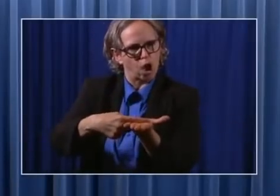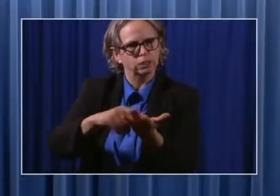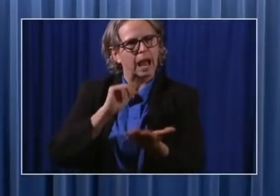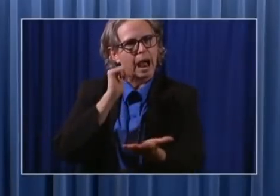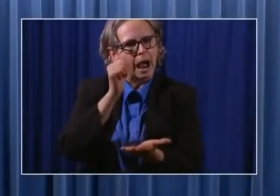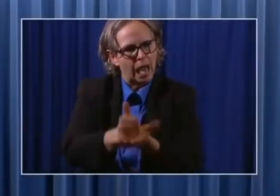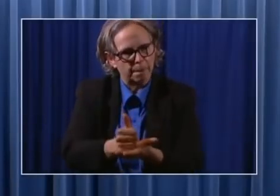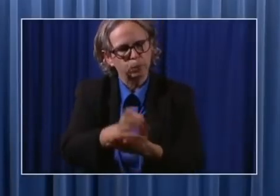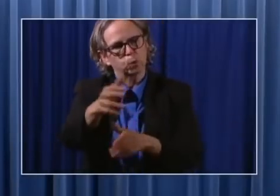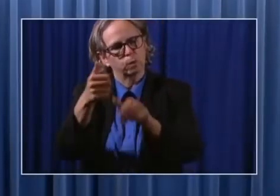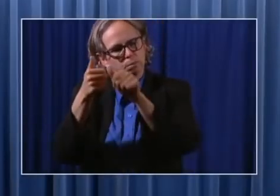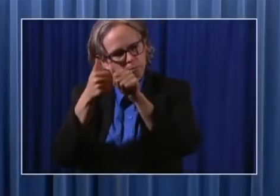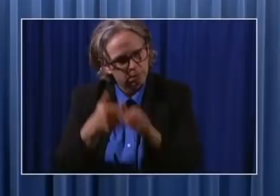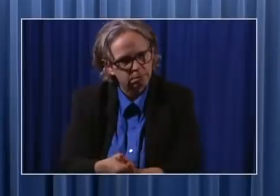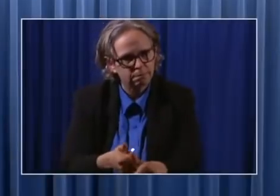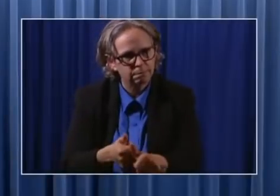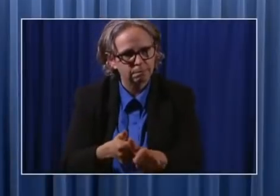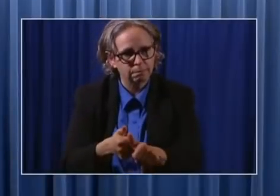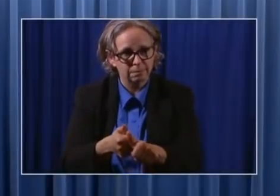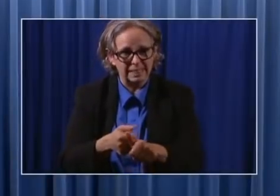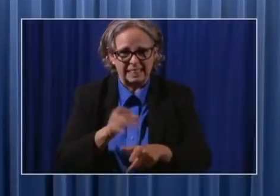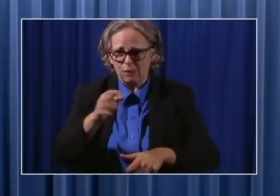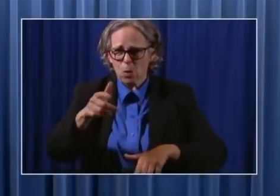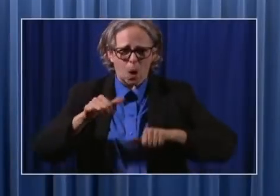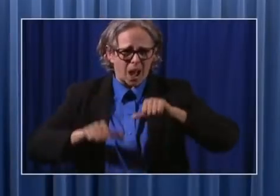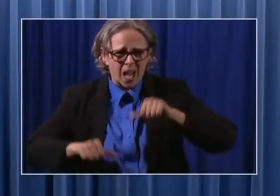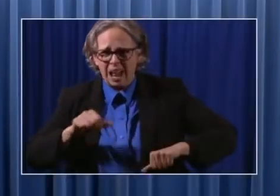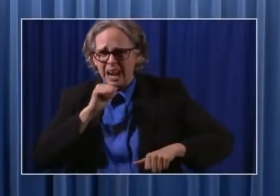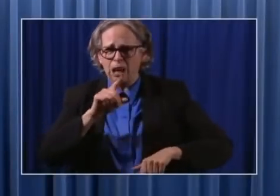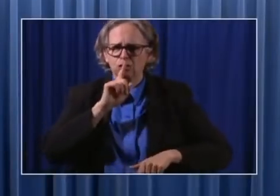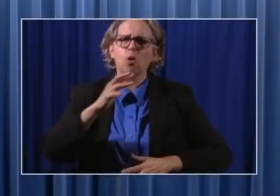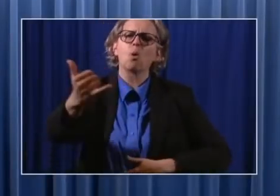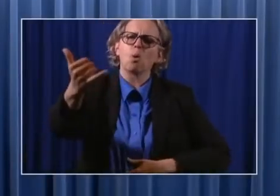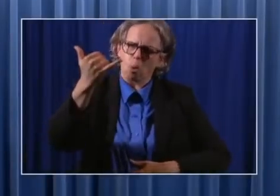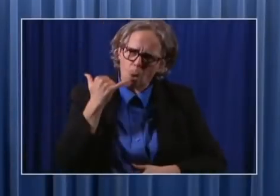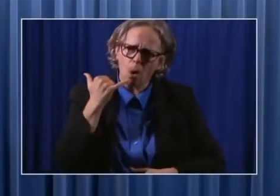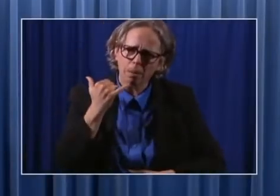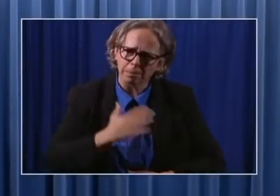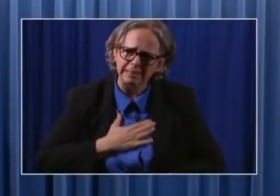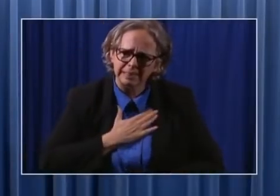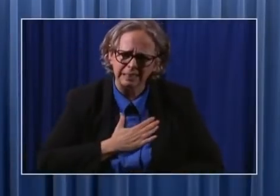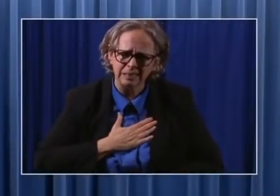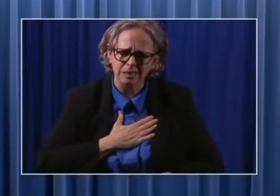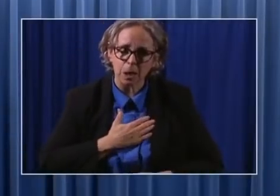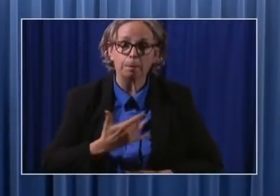And if you could just call us, and we want to talk to you on a Tuesday afternoon instead of a Friday night.